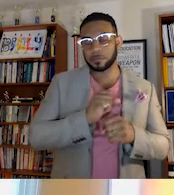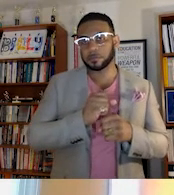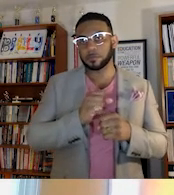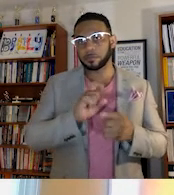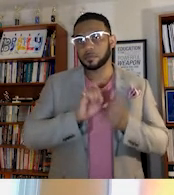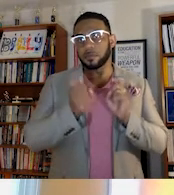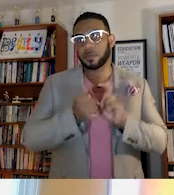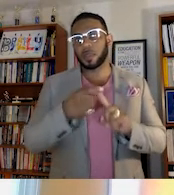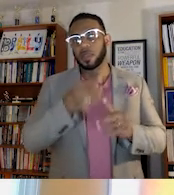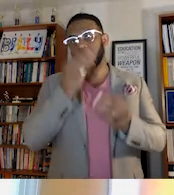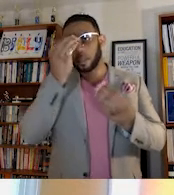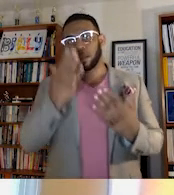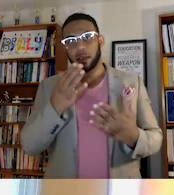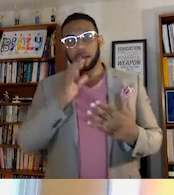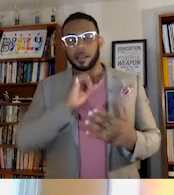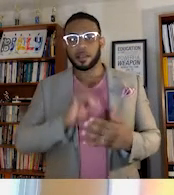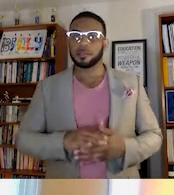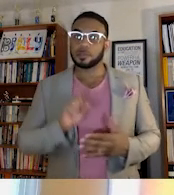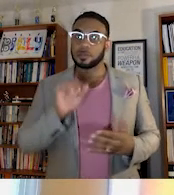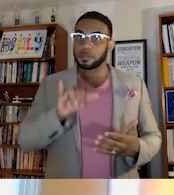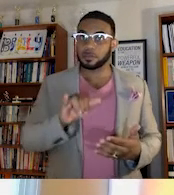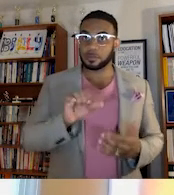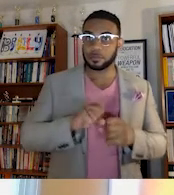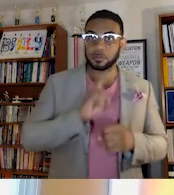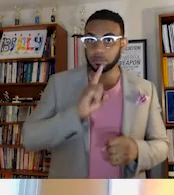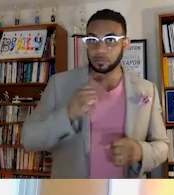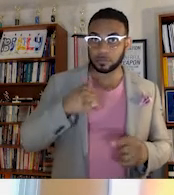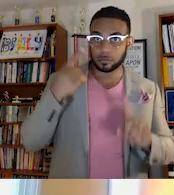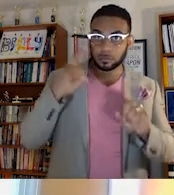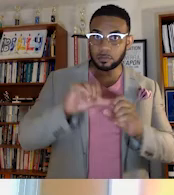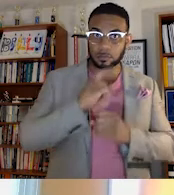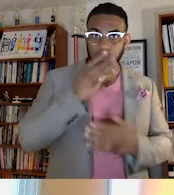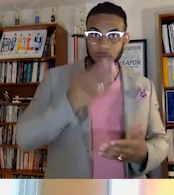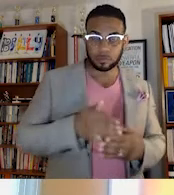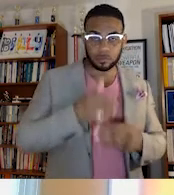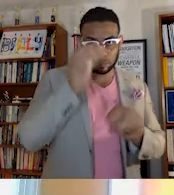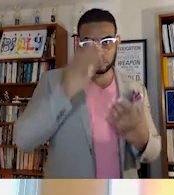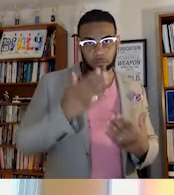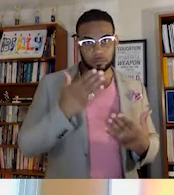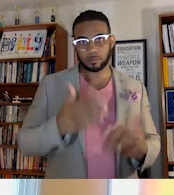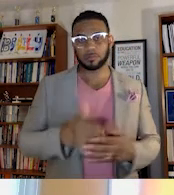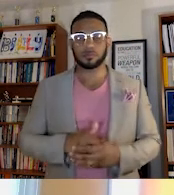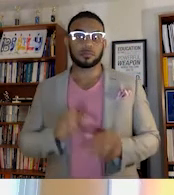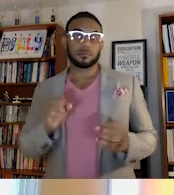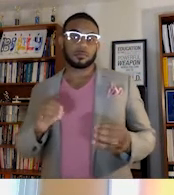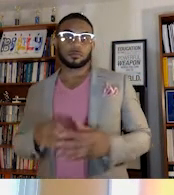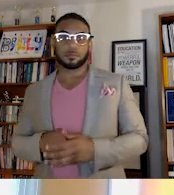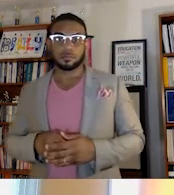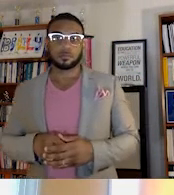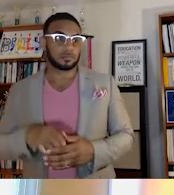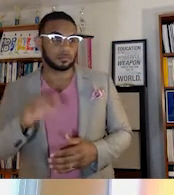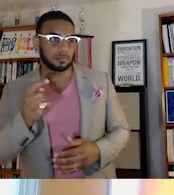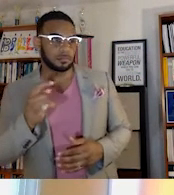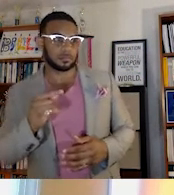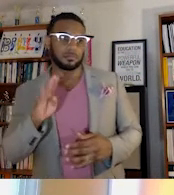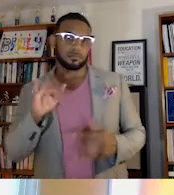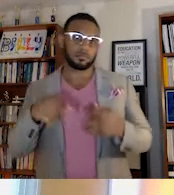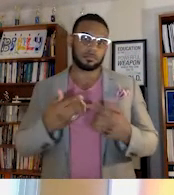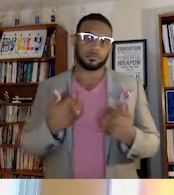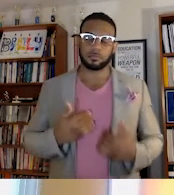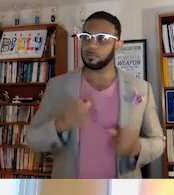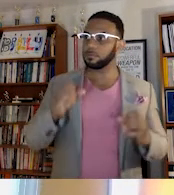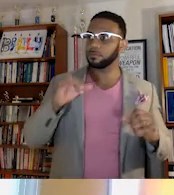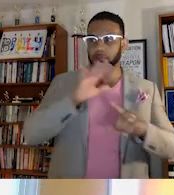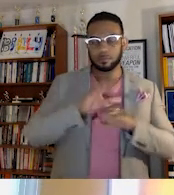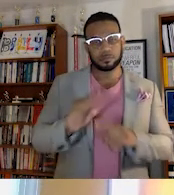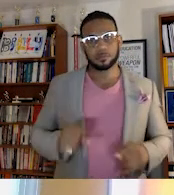the change to the information age so that to ensure that our mission can be there in the information age. So that's a little about me. Wow,